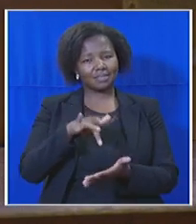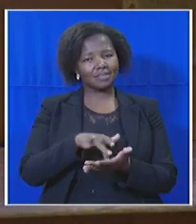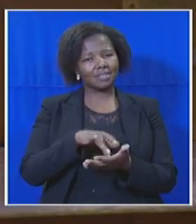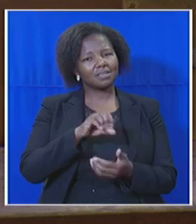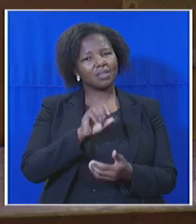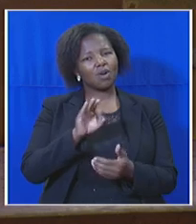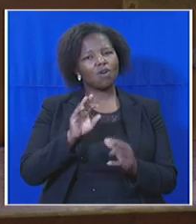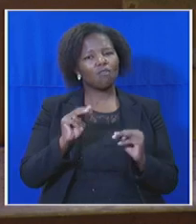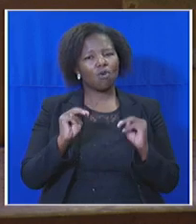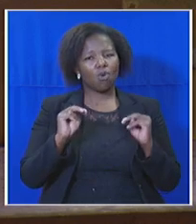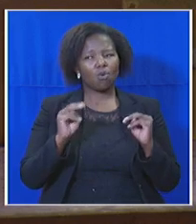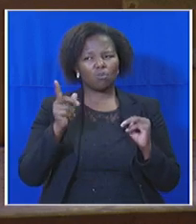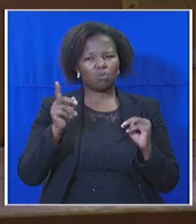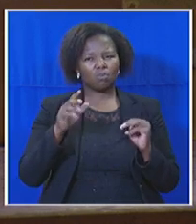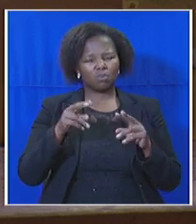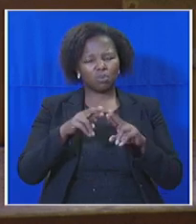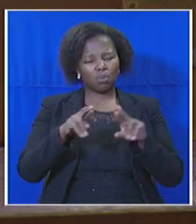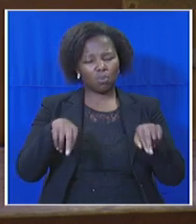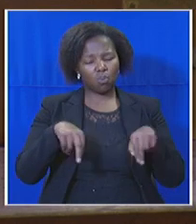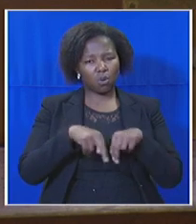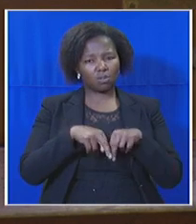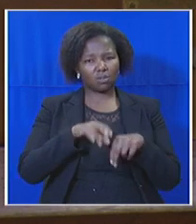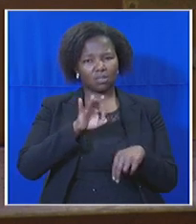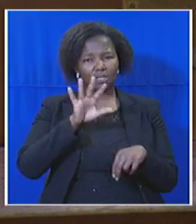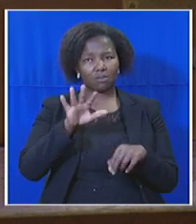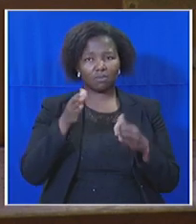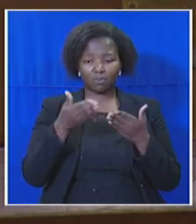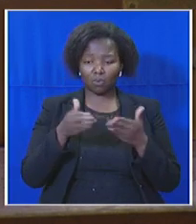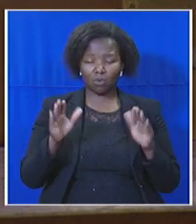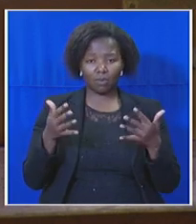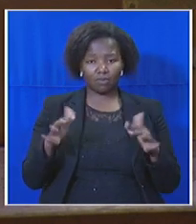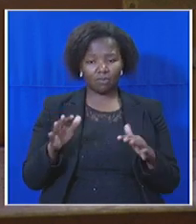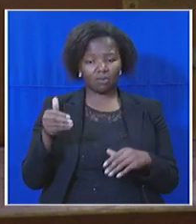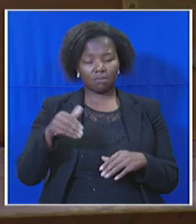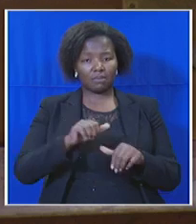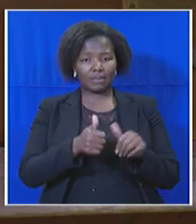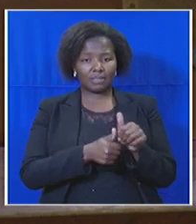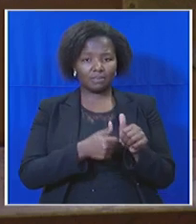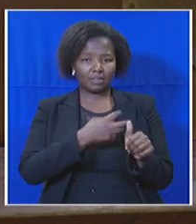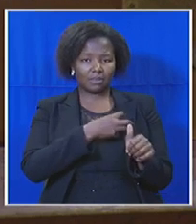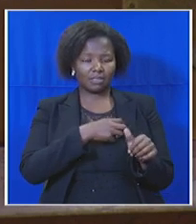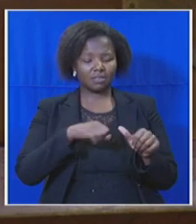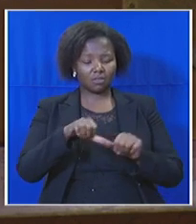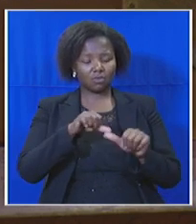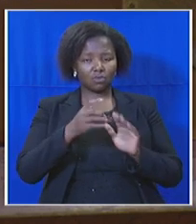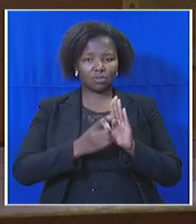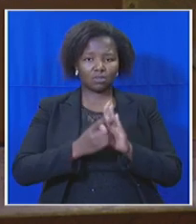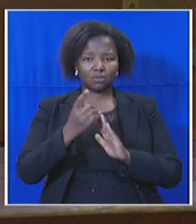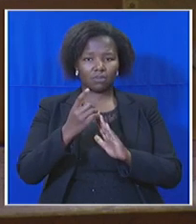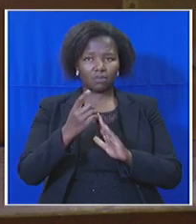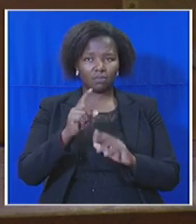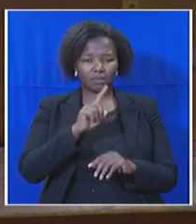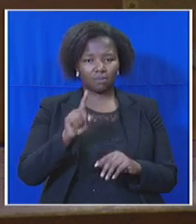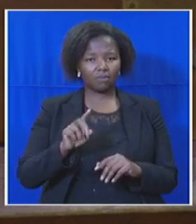Mbombela Local Municipality. The opening of the center was attended by the Deputy Minister of Social Development, Bukhubane Zulu, on